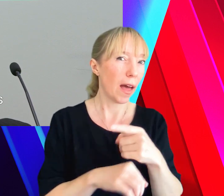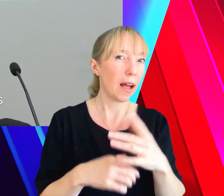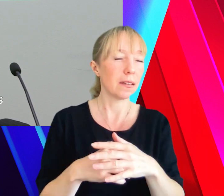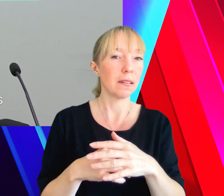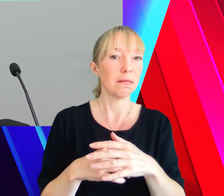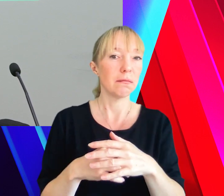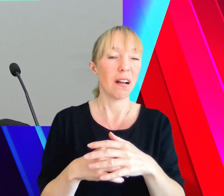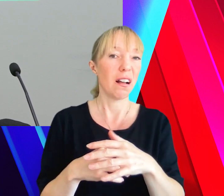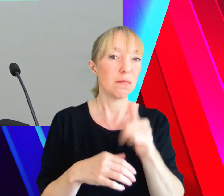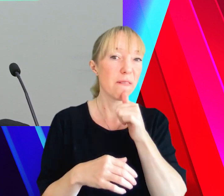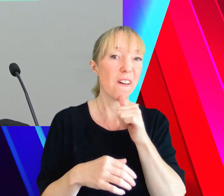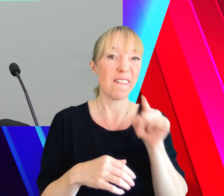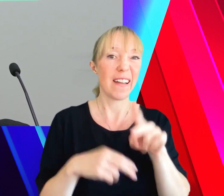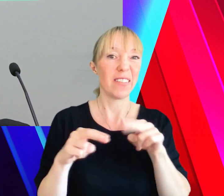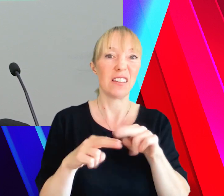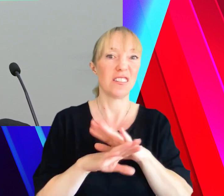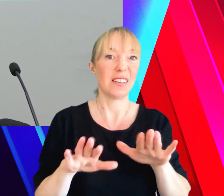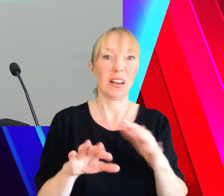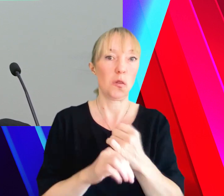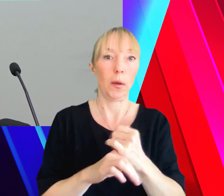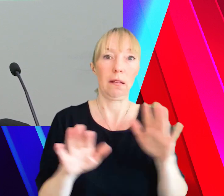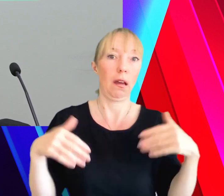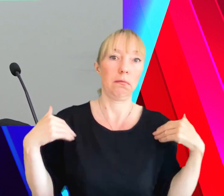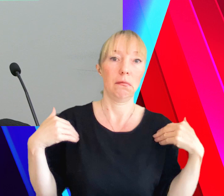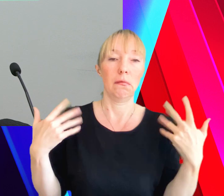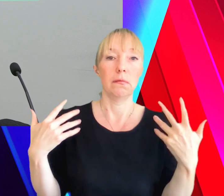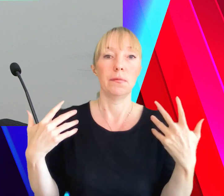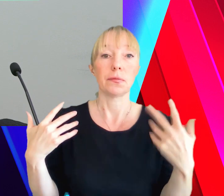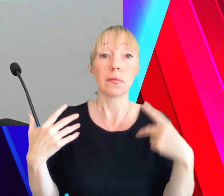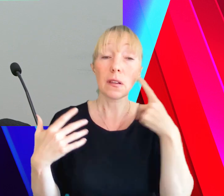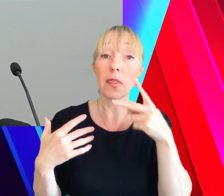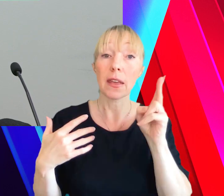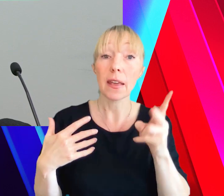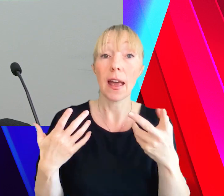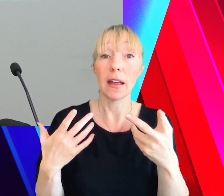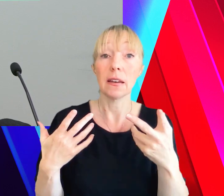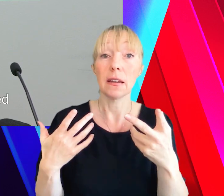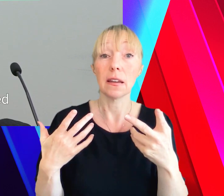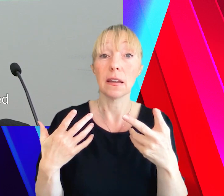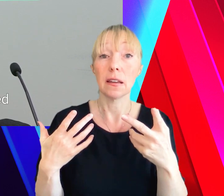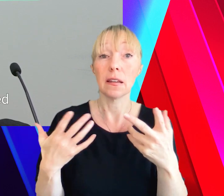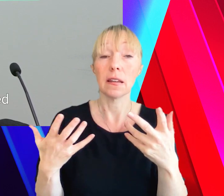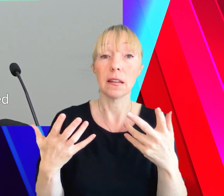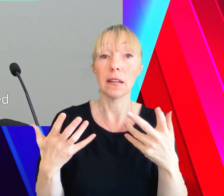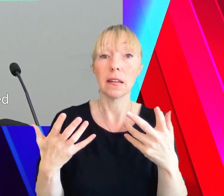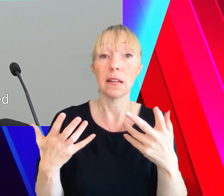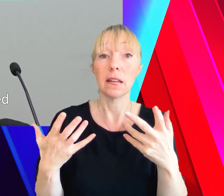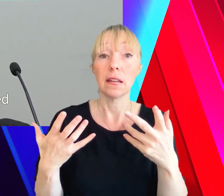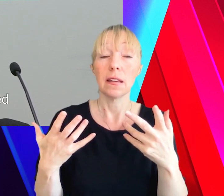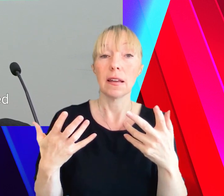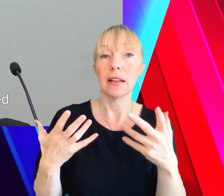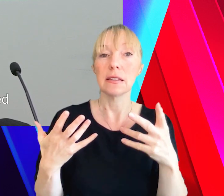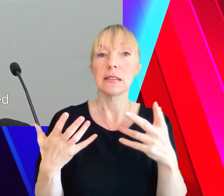to do this. So I mean, I'd rather just them stay away personally. But yeah, I think